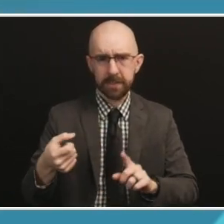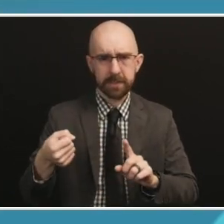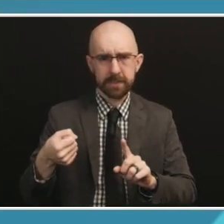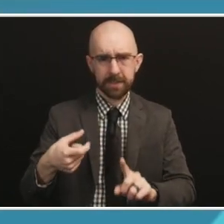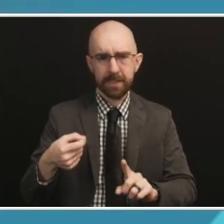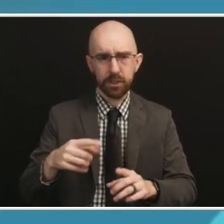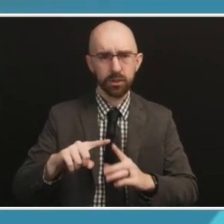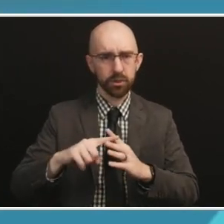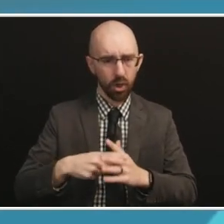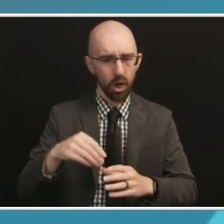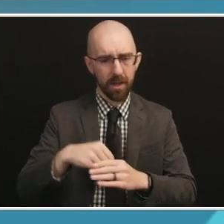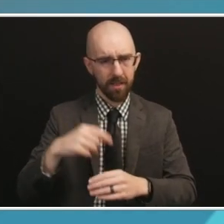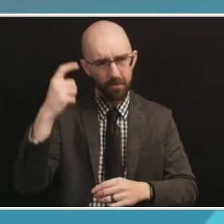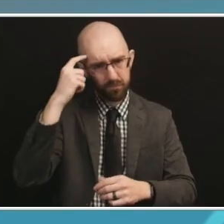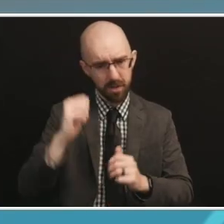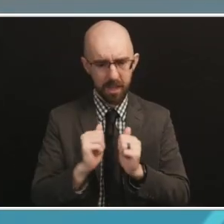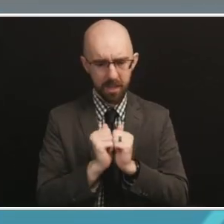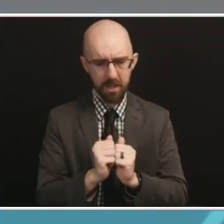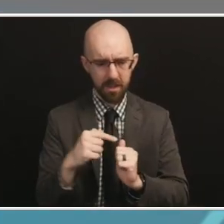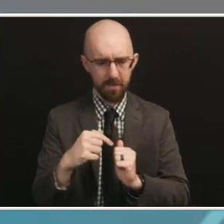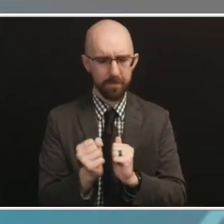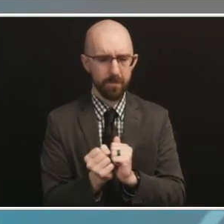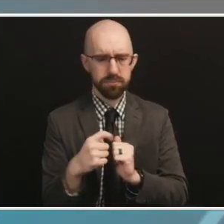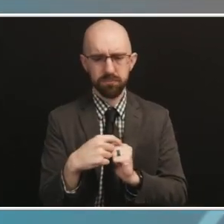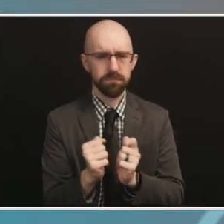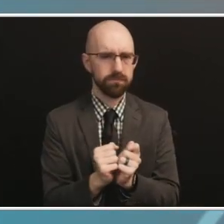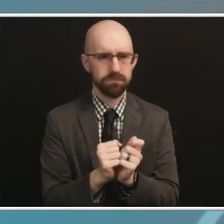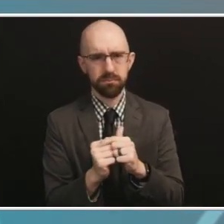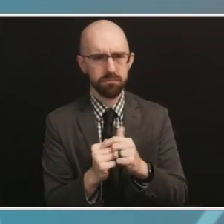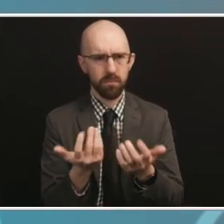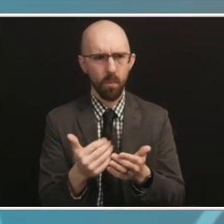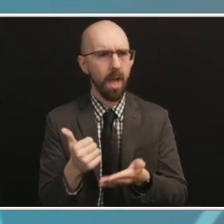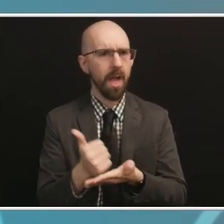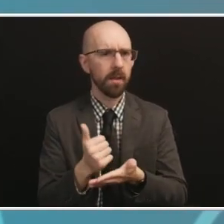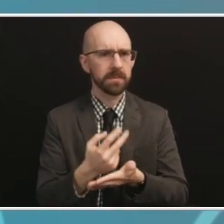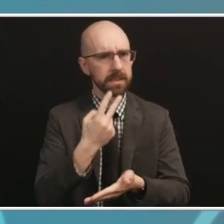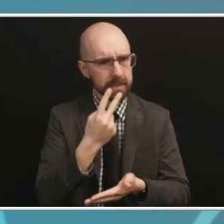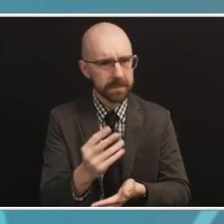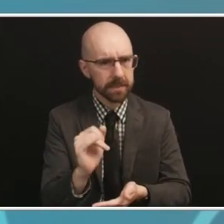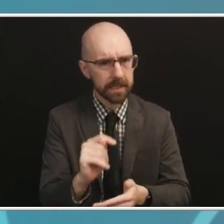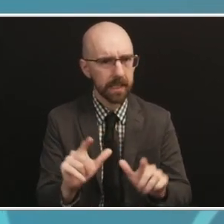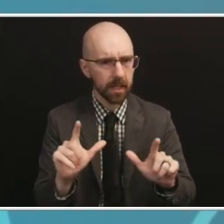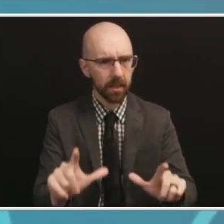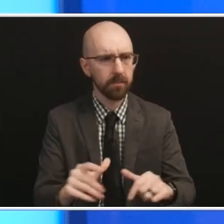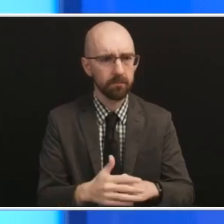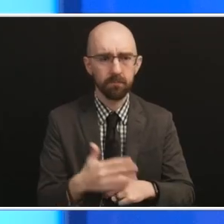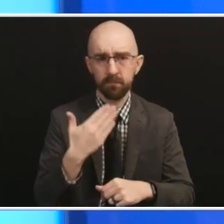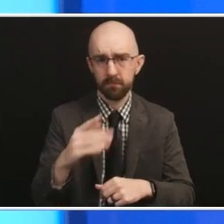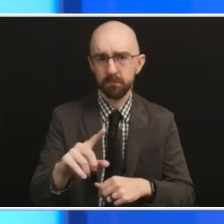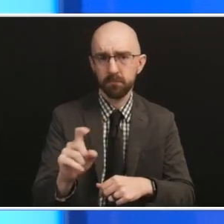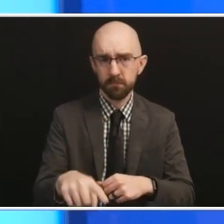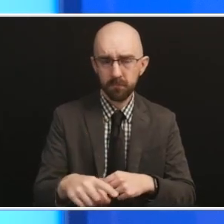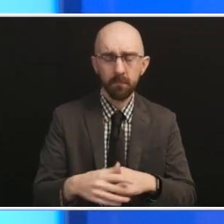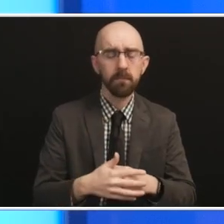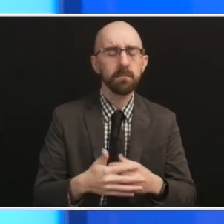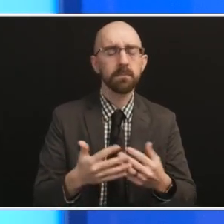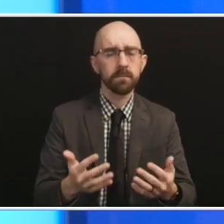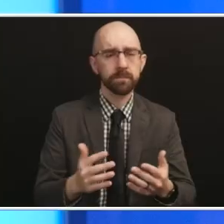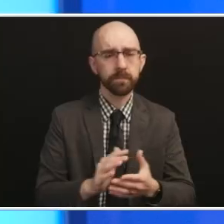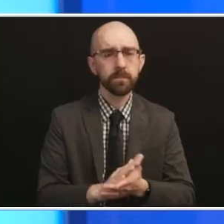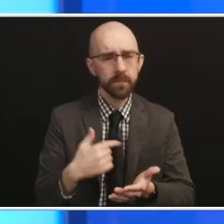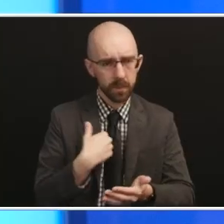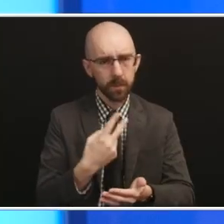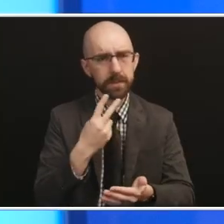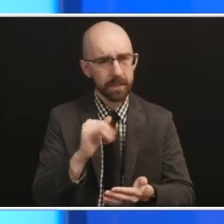real time, what is so helpful about seeing it? Oh, that's a good question. So we do see that sometimes